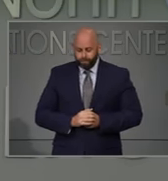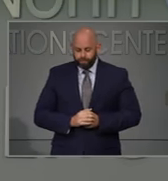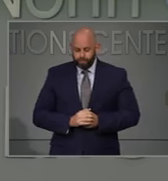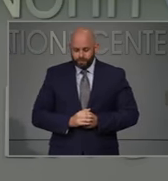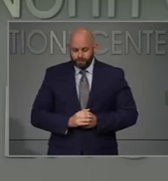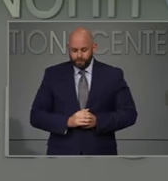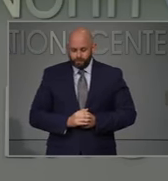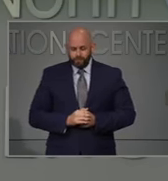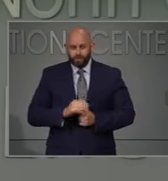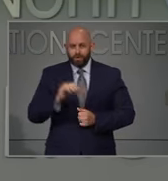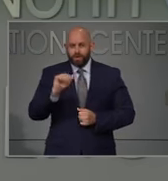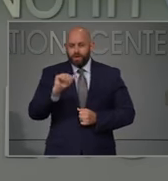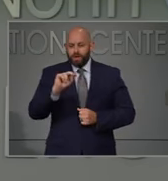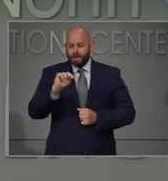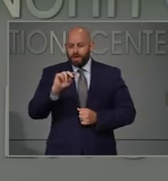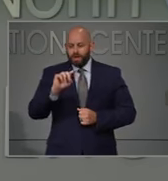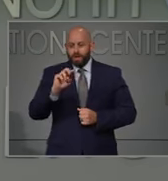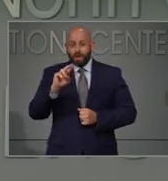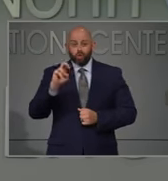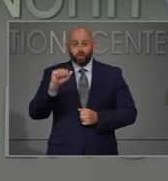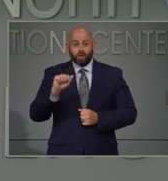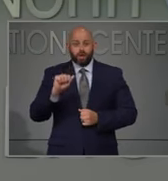Andrea Blanford, ABC 11.